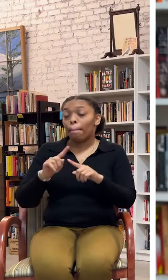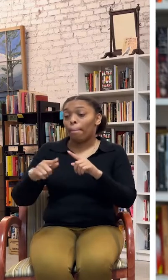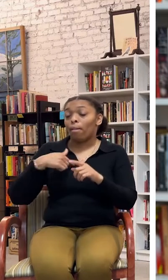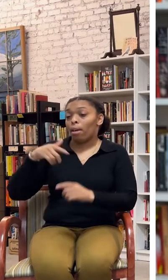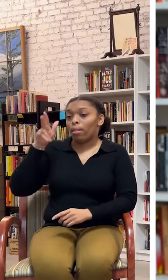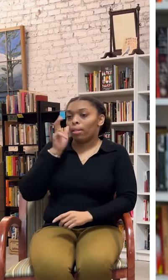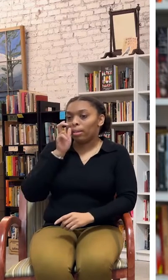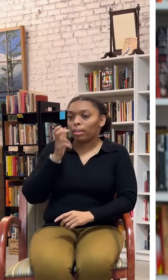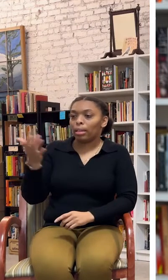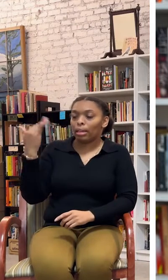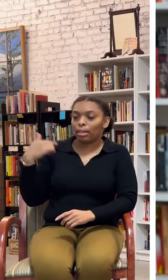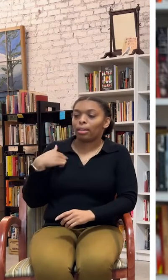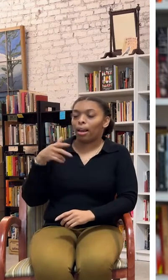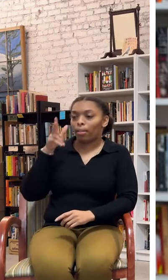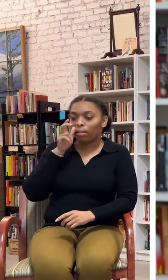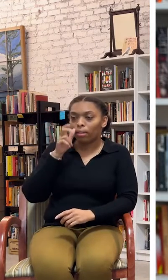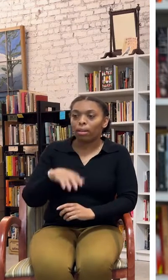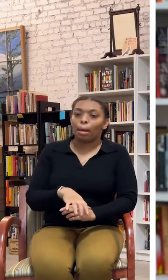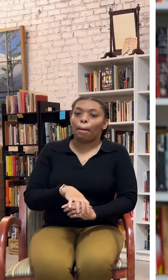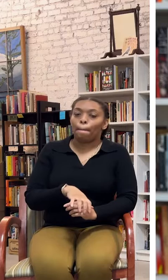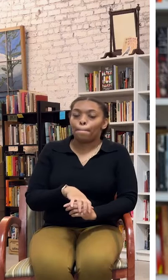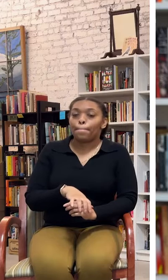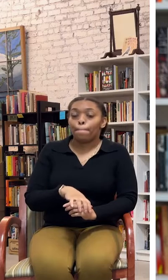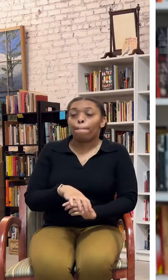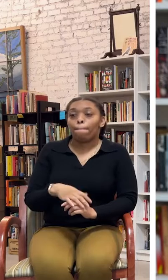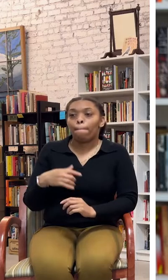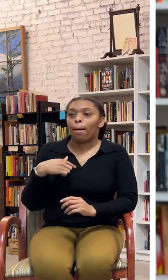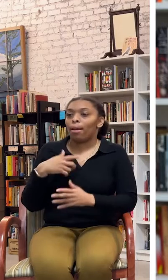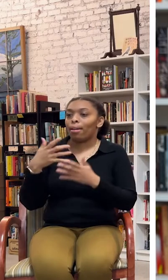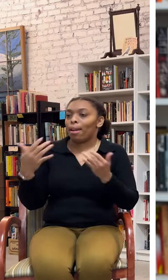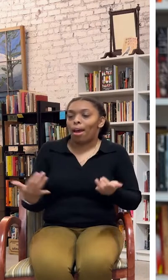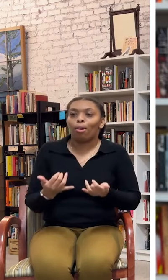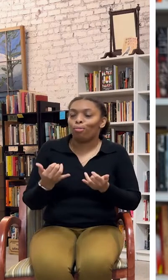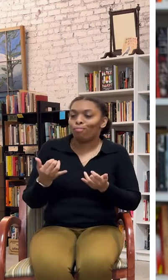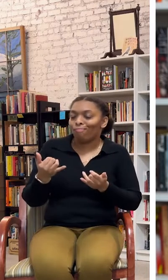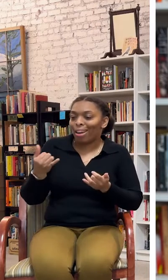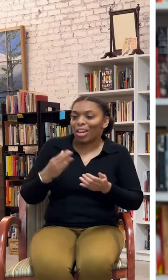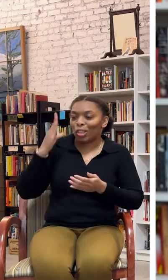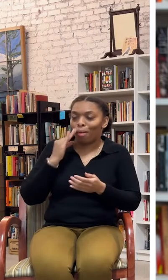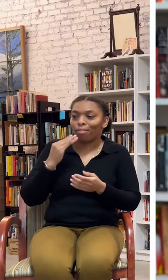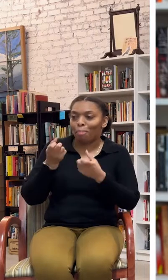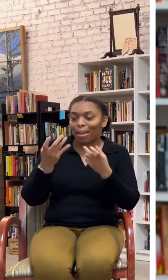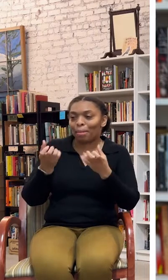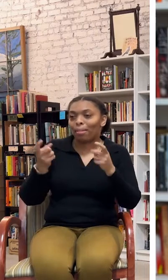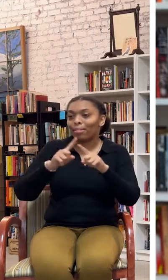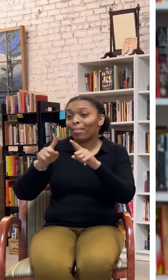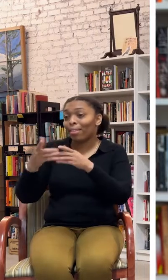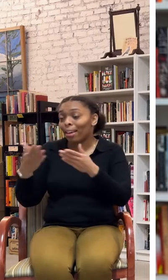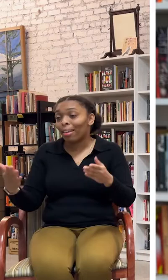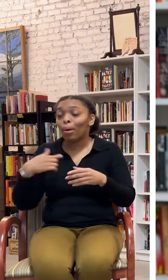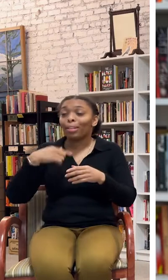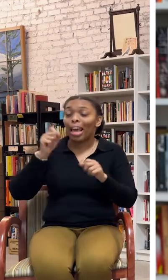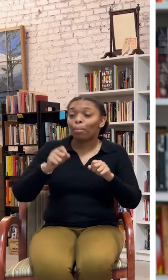listened, I was obedient. It brought me to all kinds of places and people. I got to travel to a lot of